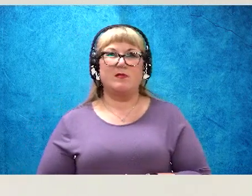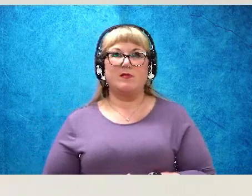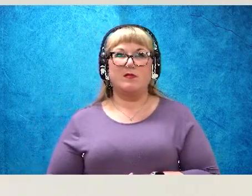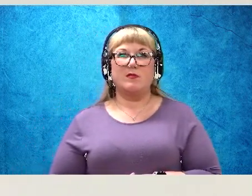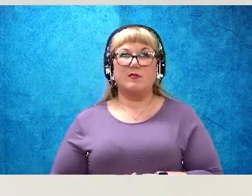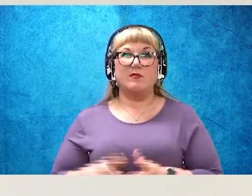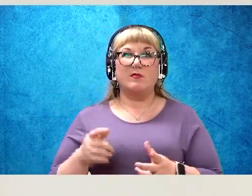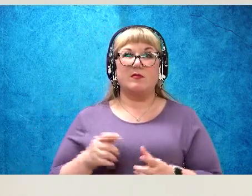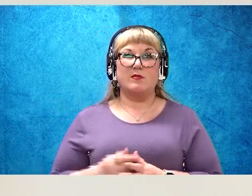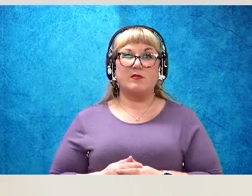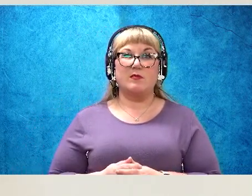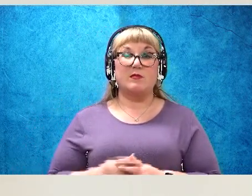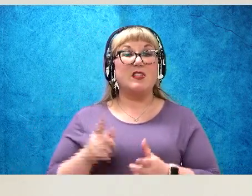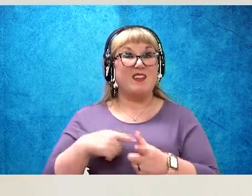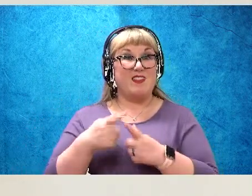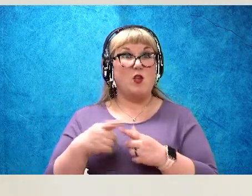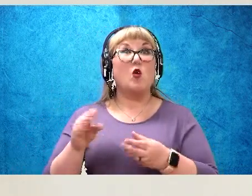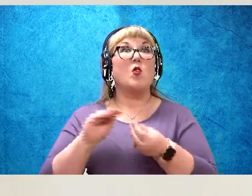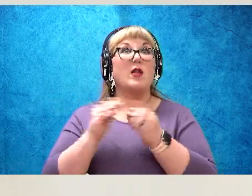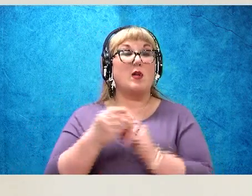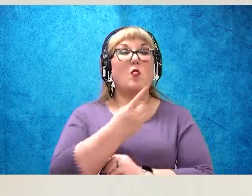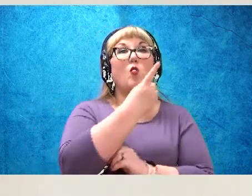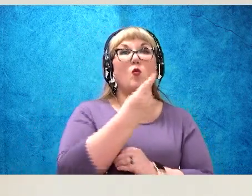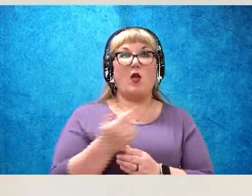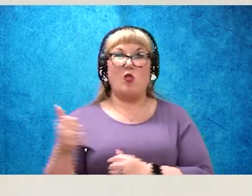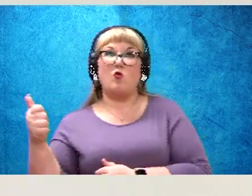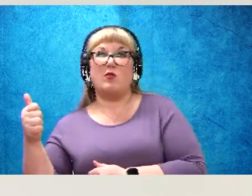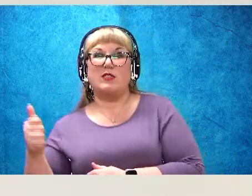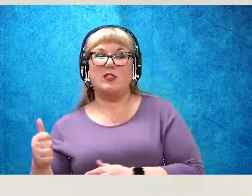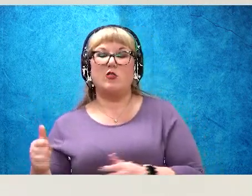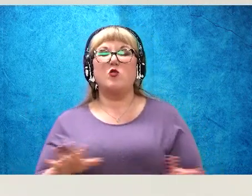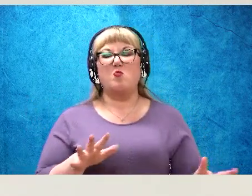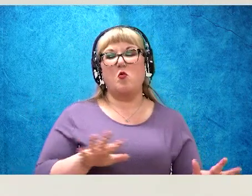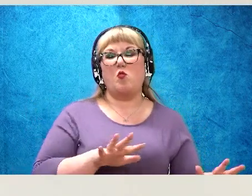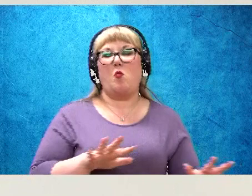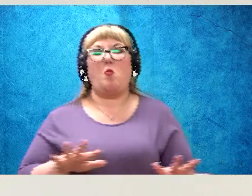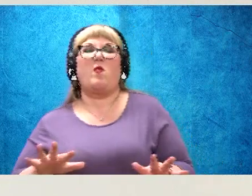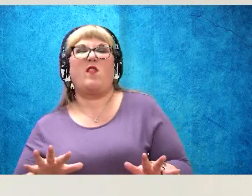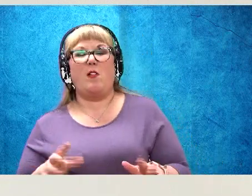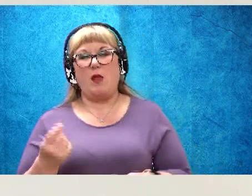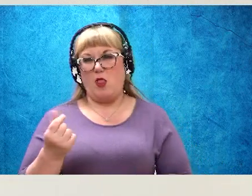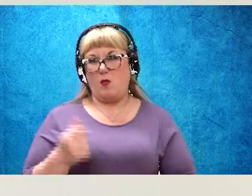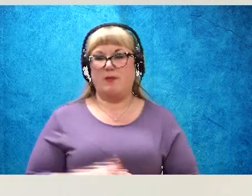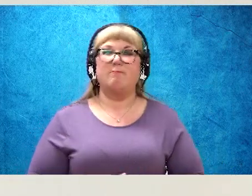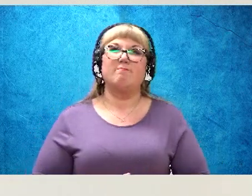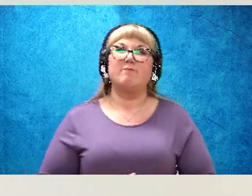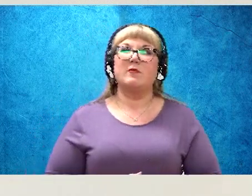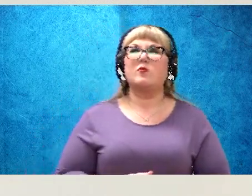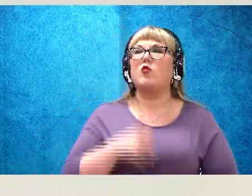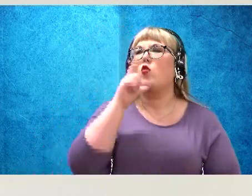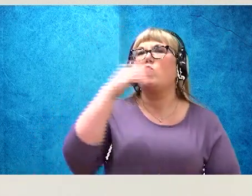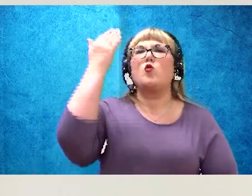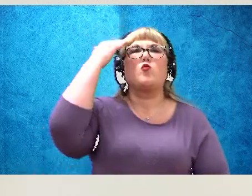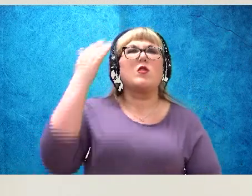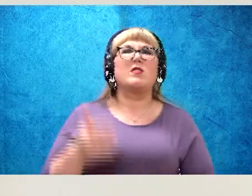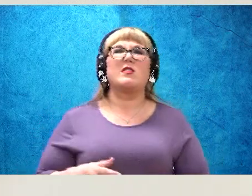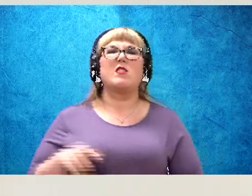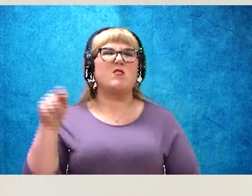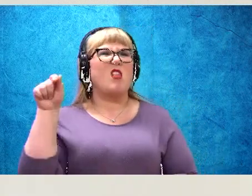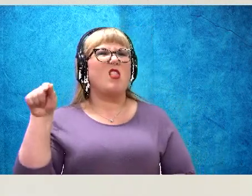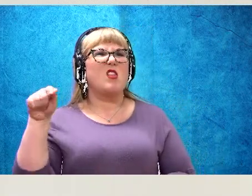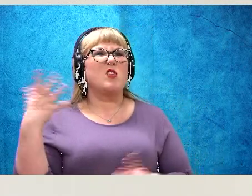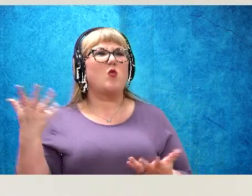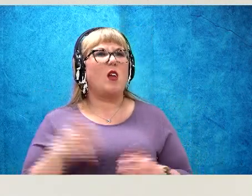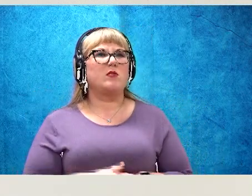And then our numbers 1 through 10 will move up a little bit. Okay, so who knows what number this